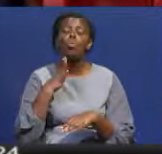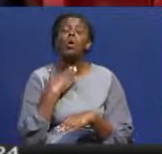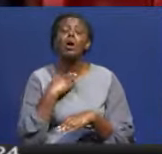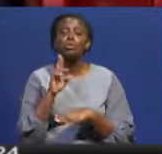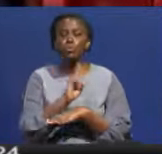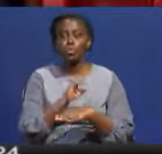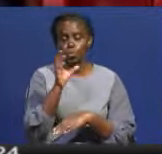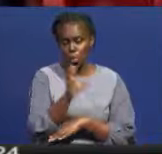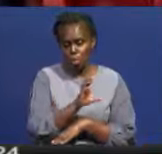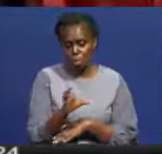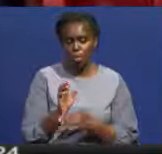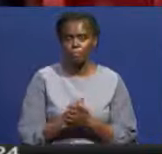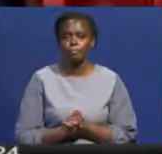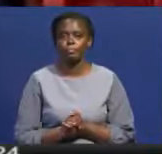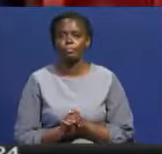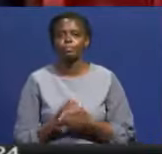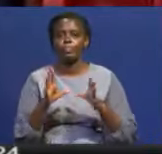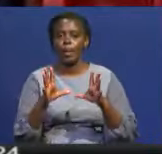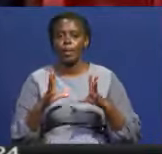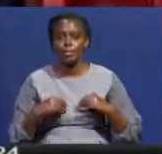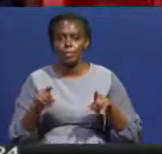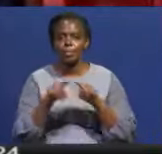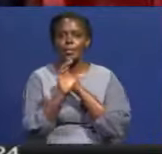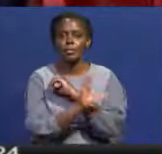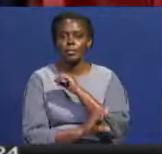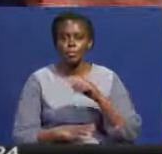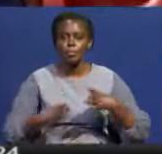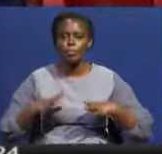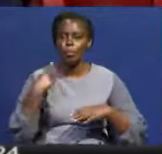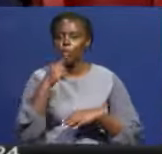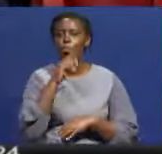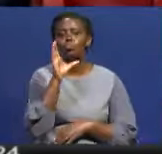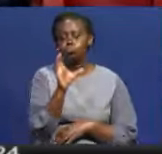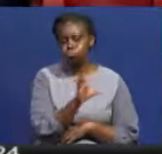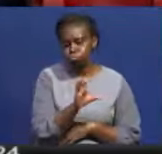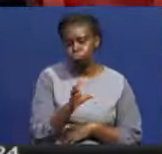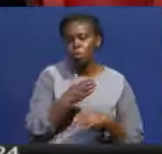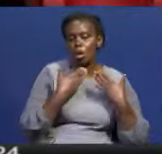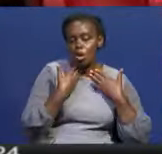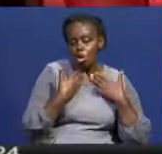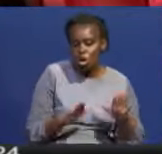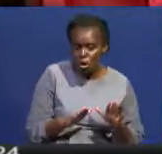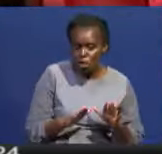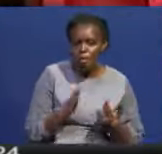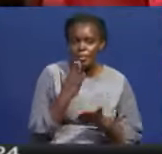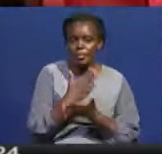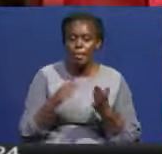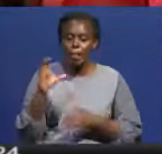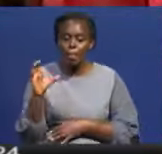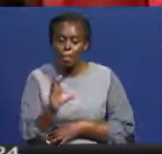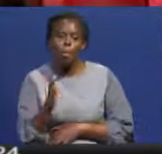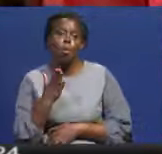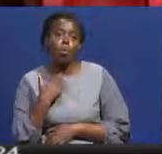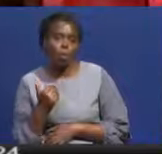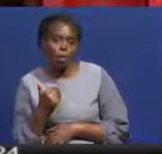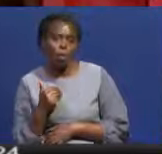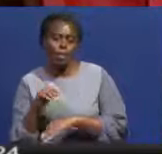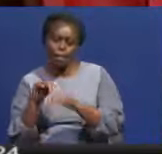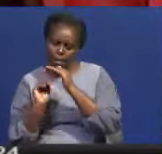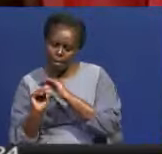Honorable Speaker, we have accepted as a country there are those that want to take and there are those that don't want to take. So those that want to take need to be given access